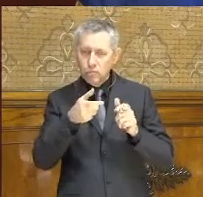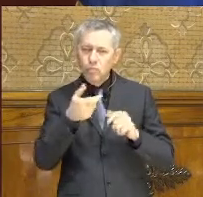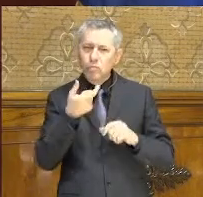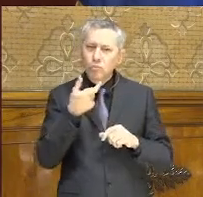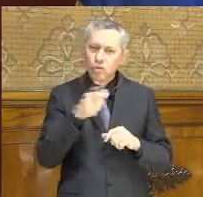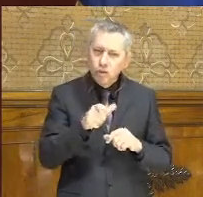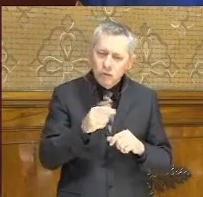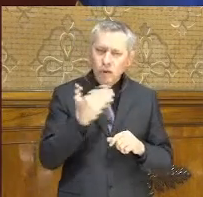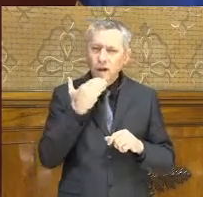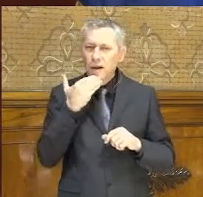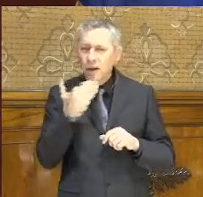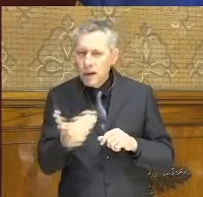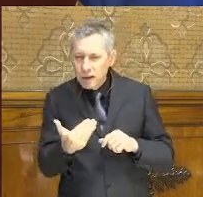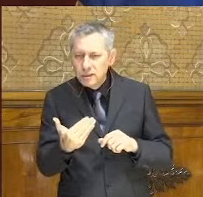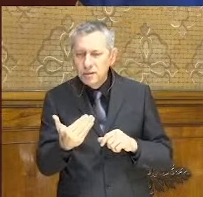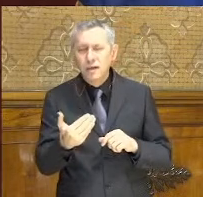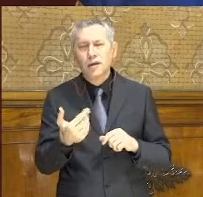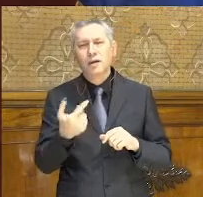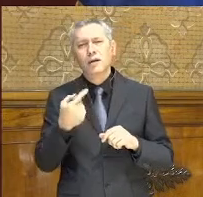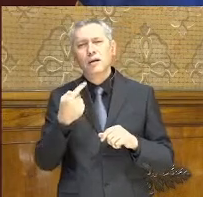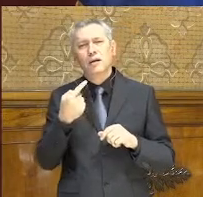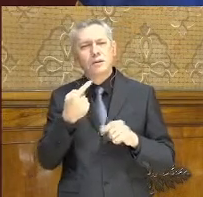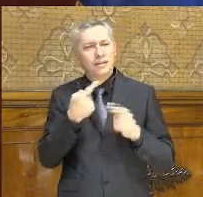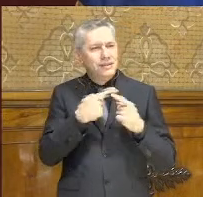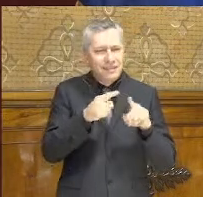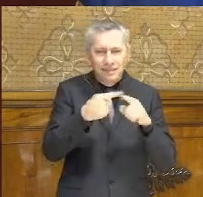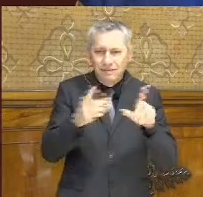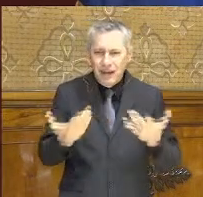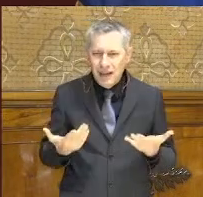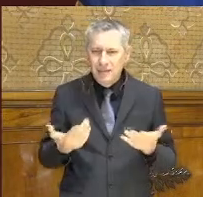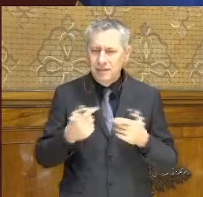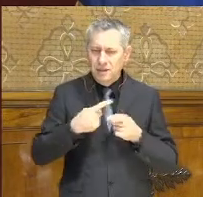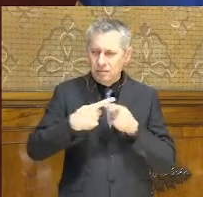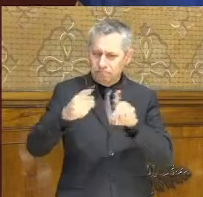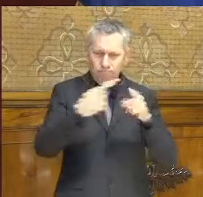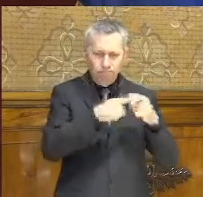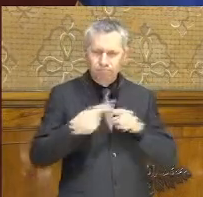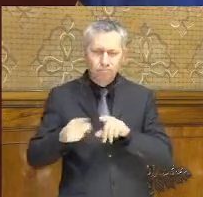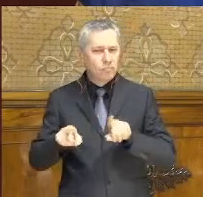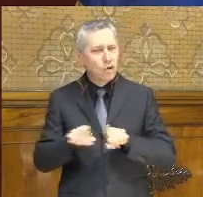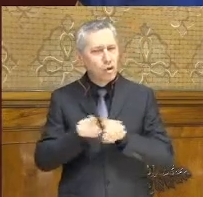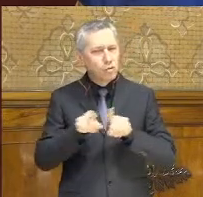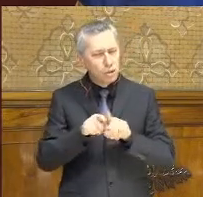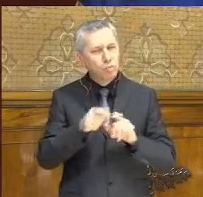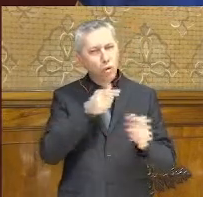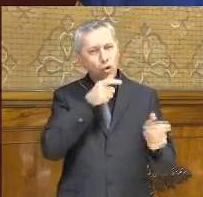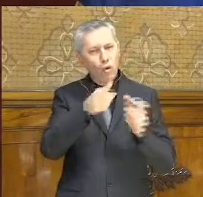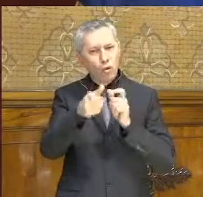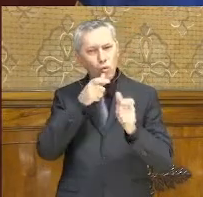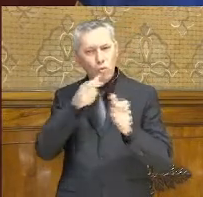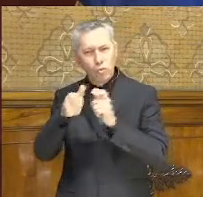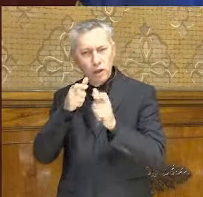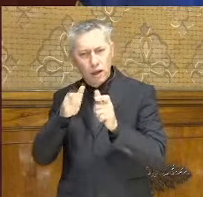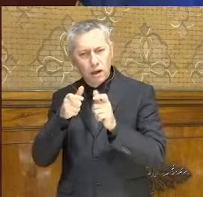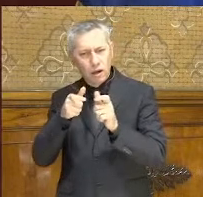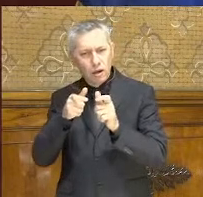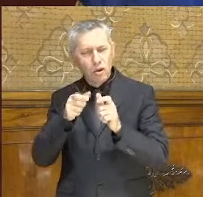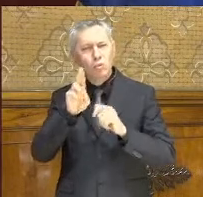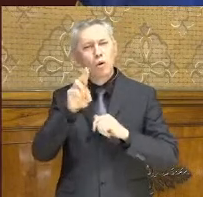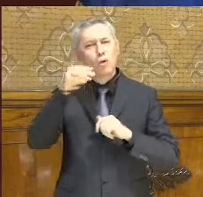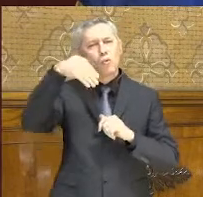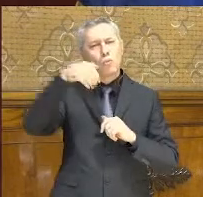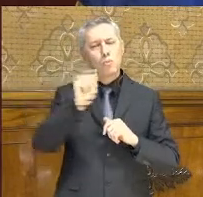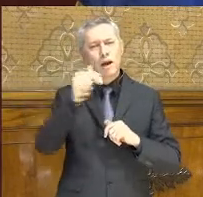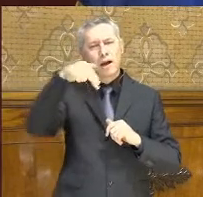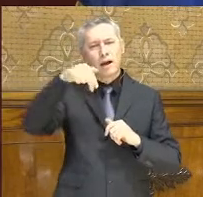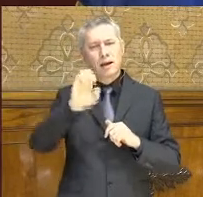despite differences that humanism tells us that we are actually human, because we are constructed